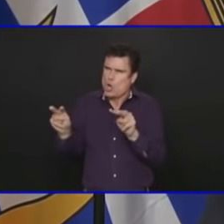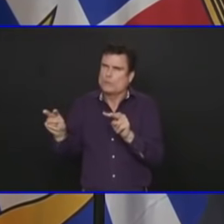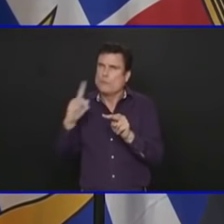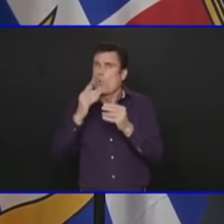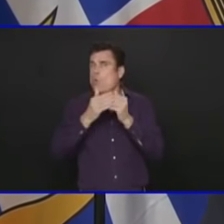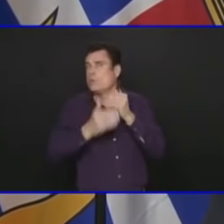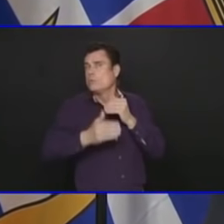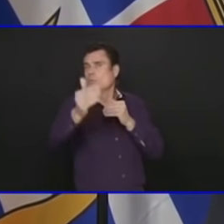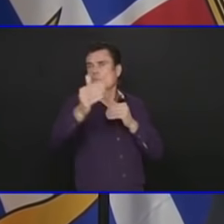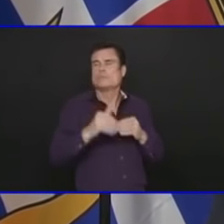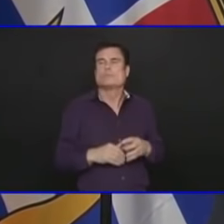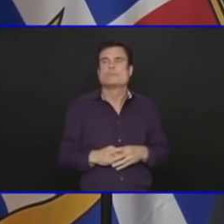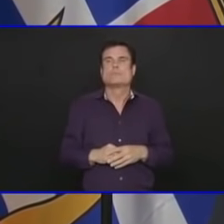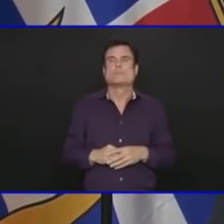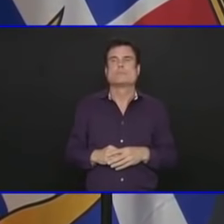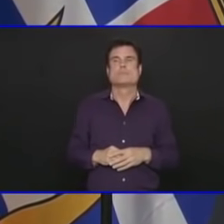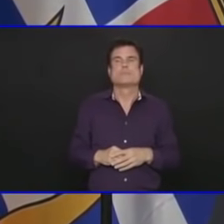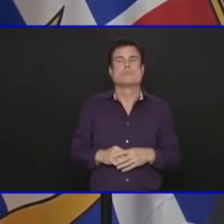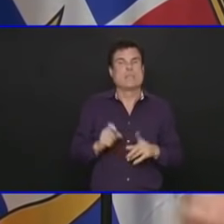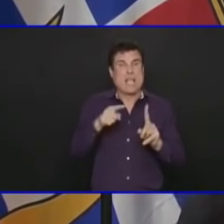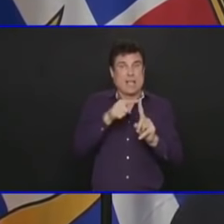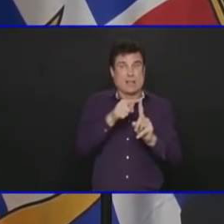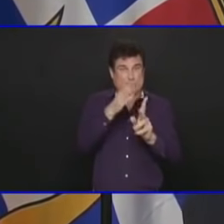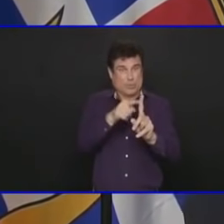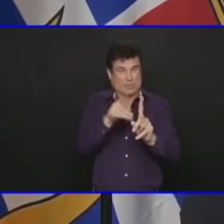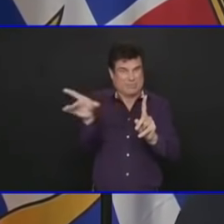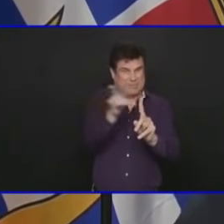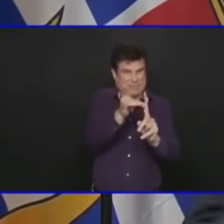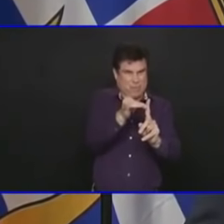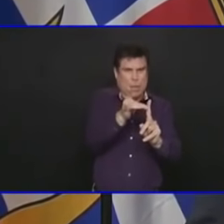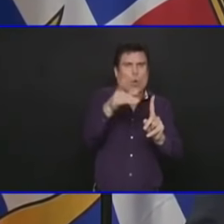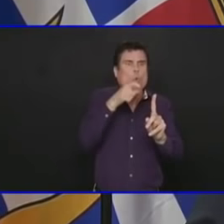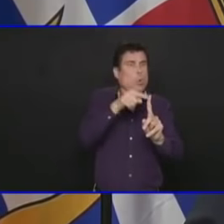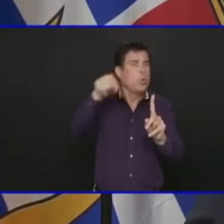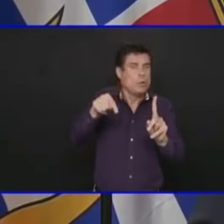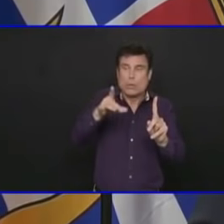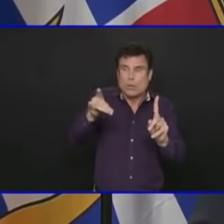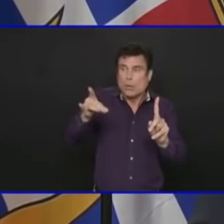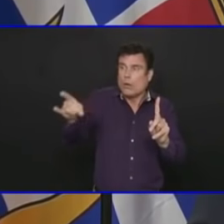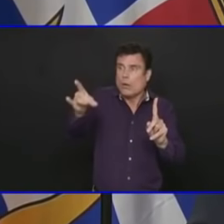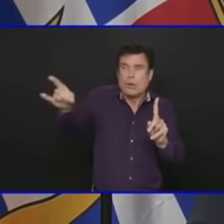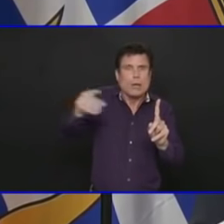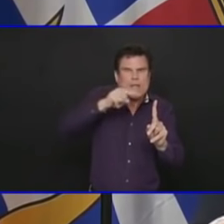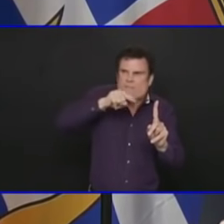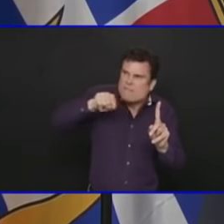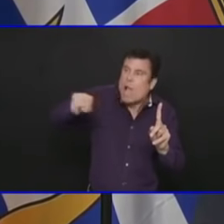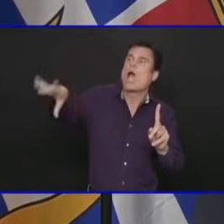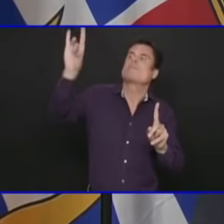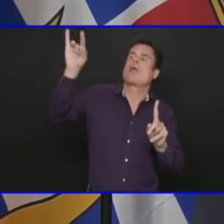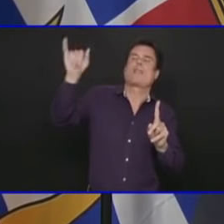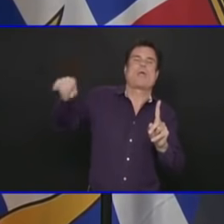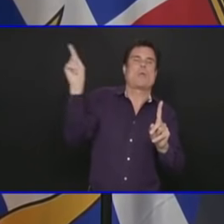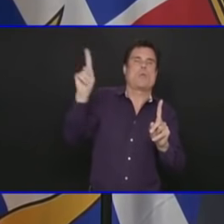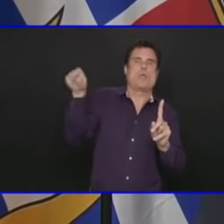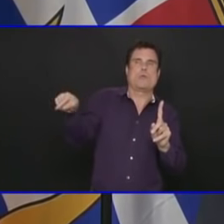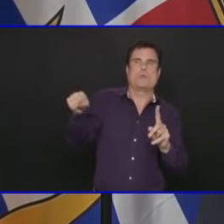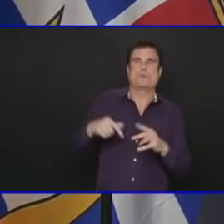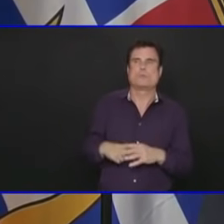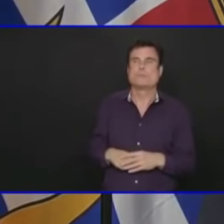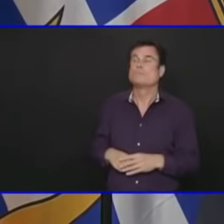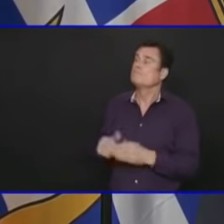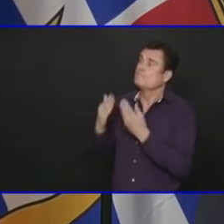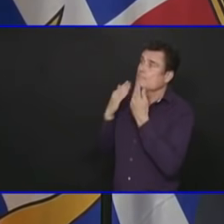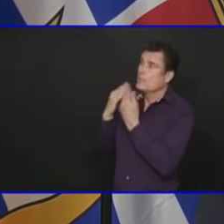Hi, good afternoon, Dr. Henry. Thanks for this. I'm curious about how you're thinking of your reopening, or not reopening, but